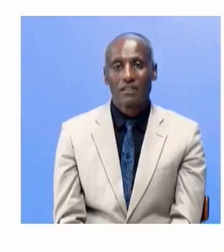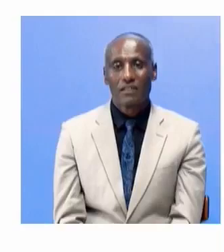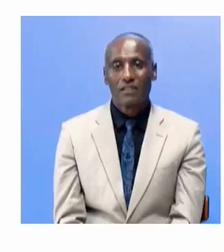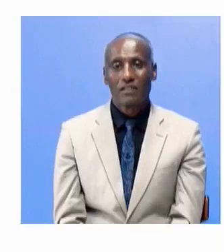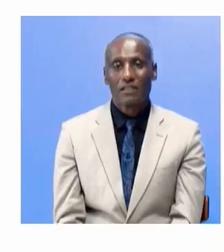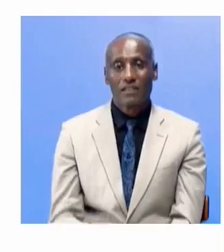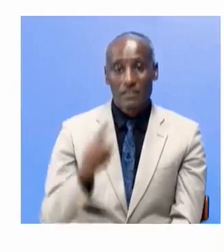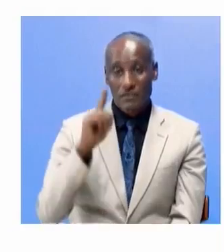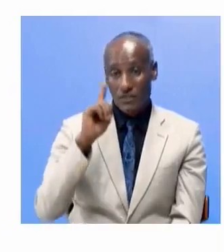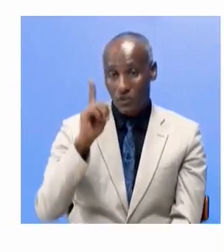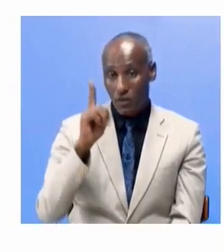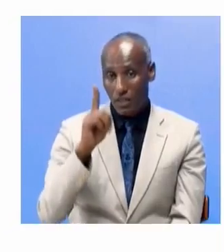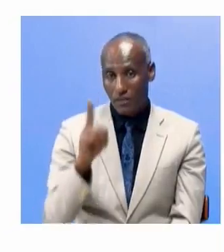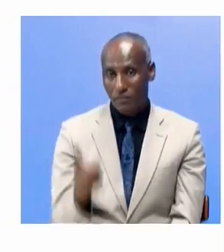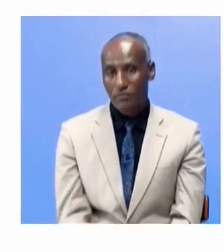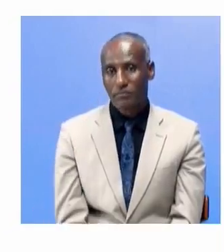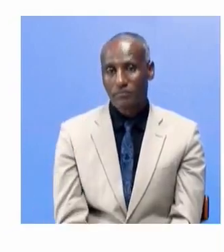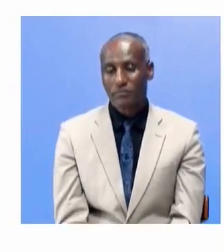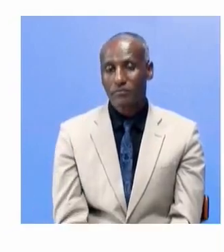1.